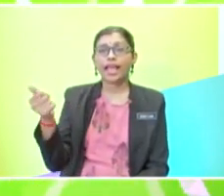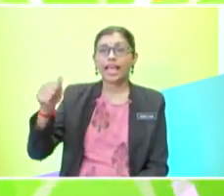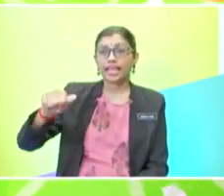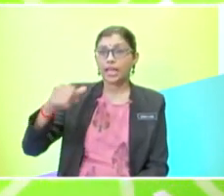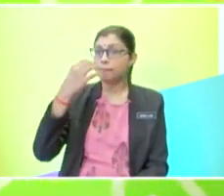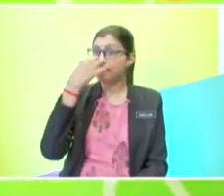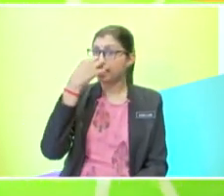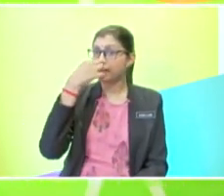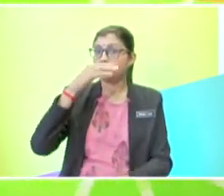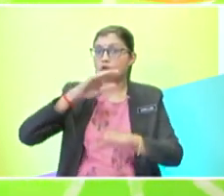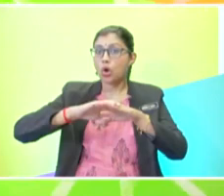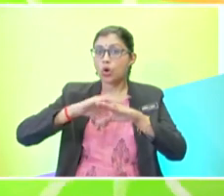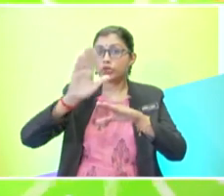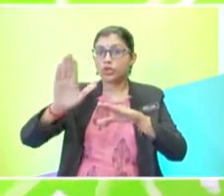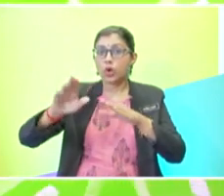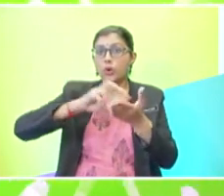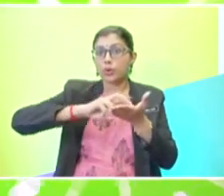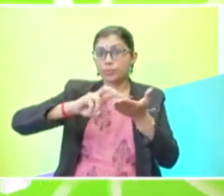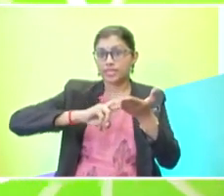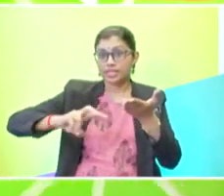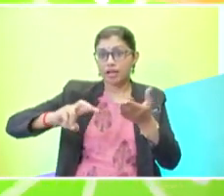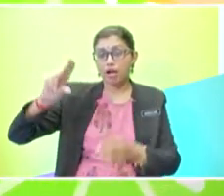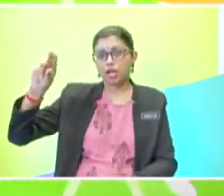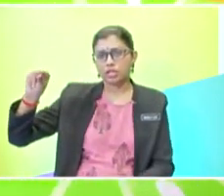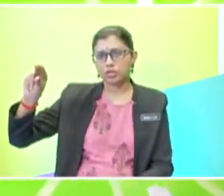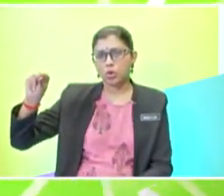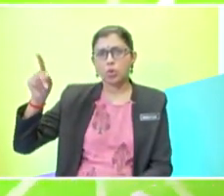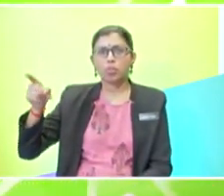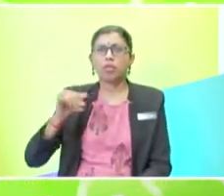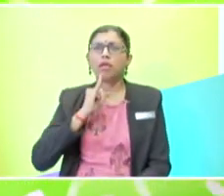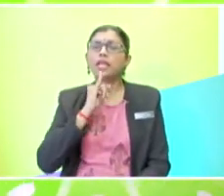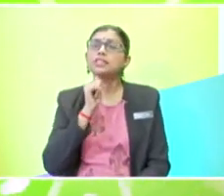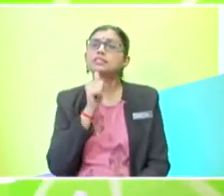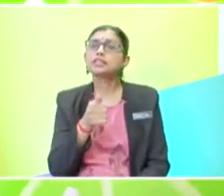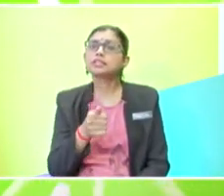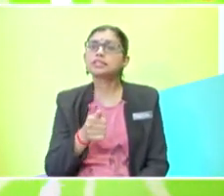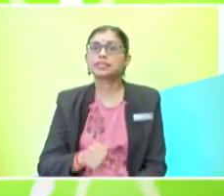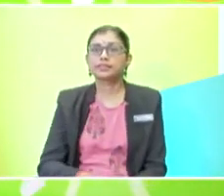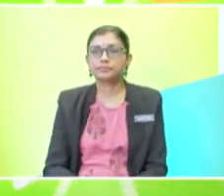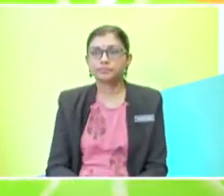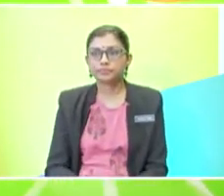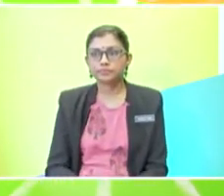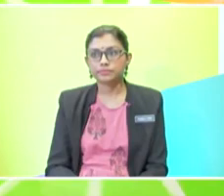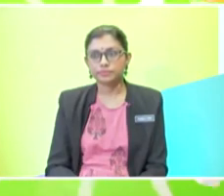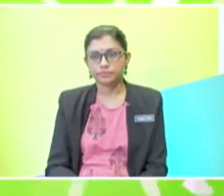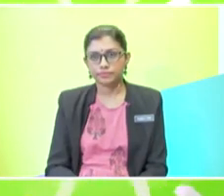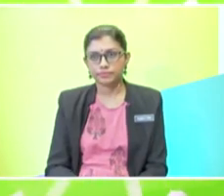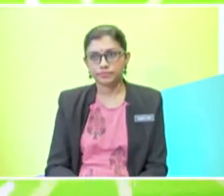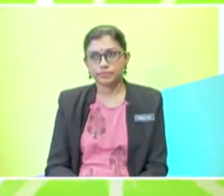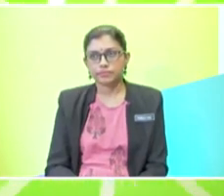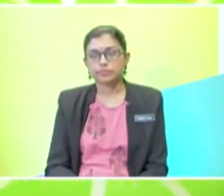pineapple on your pizza? No, there isn't. No, there isn't. Good. Well done, Falah.